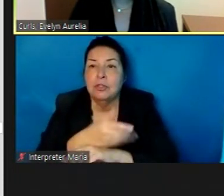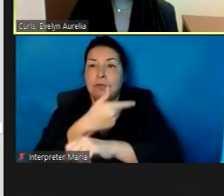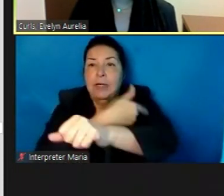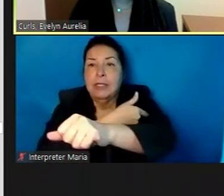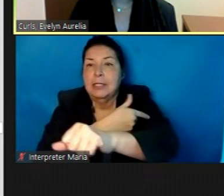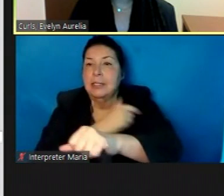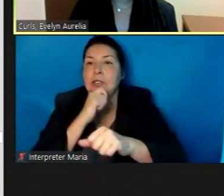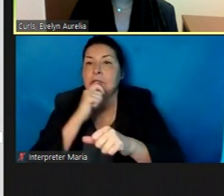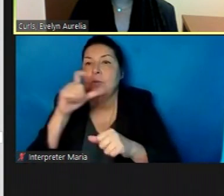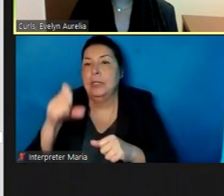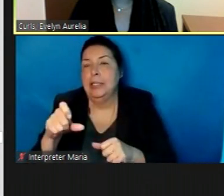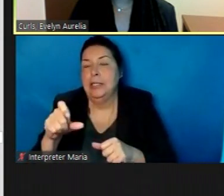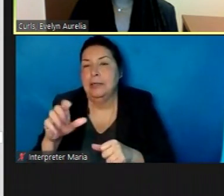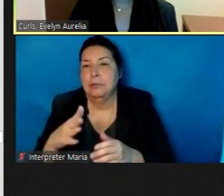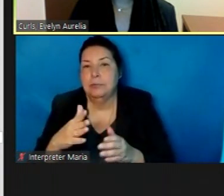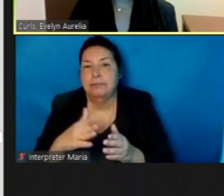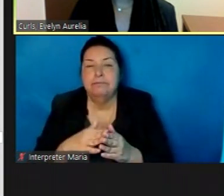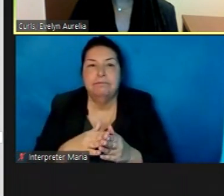Next slide.